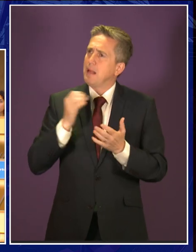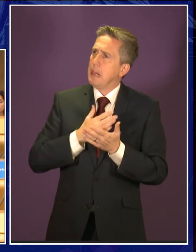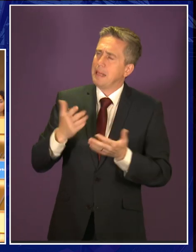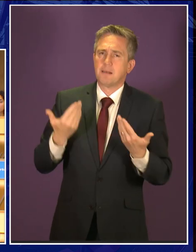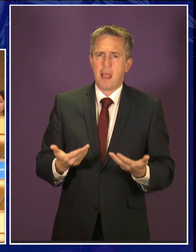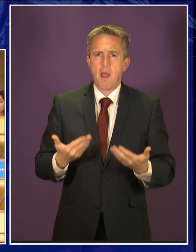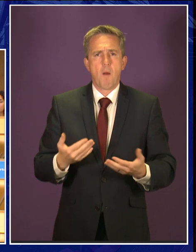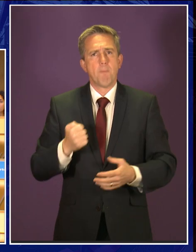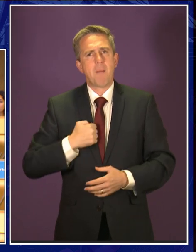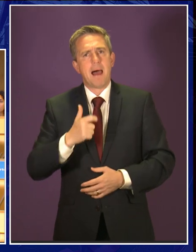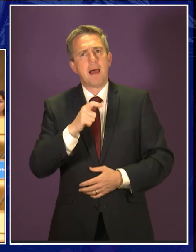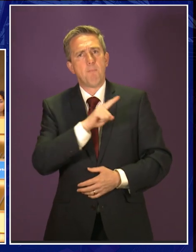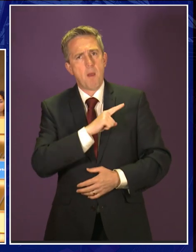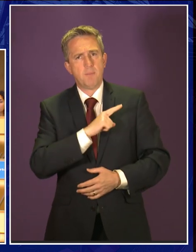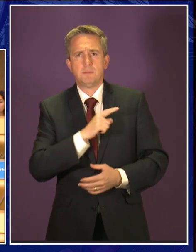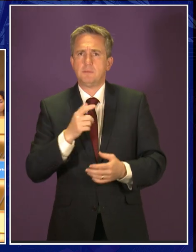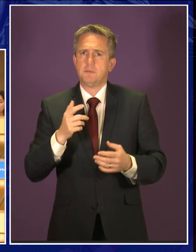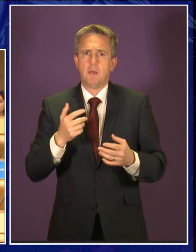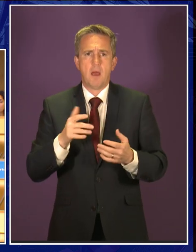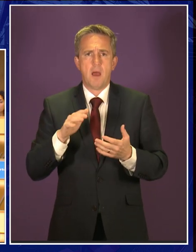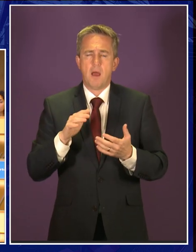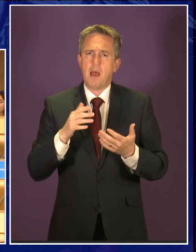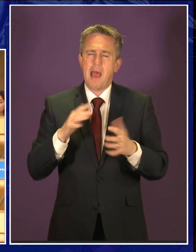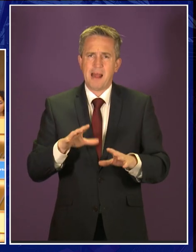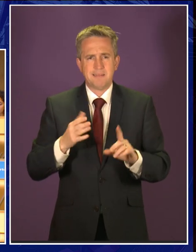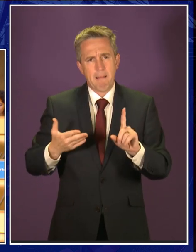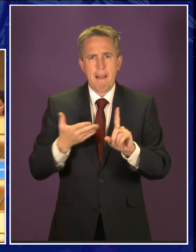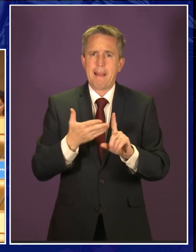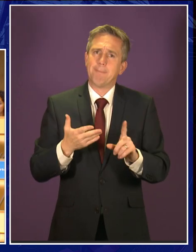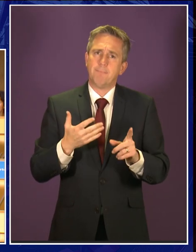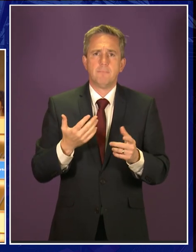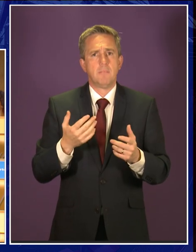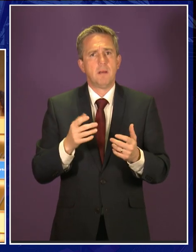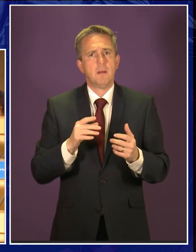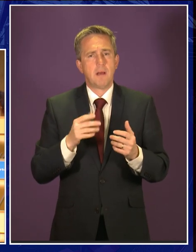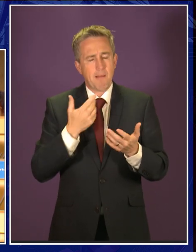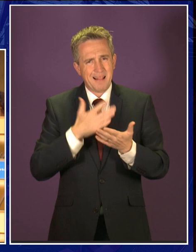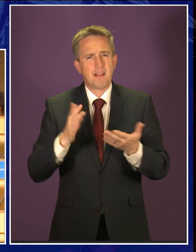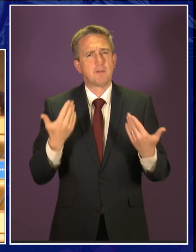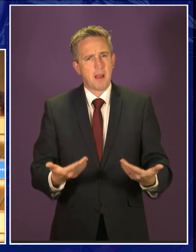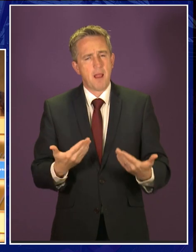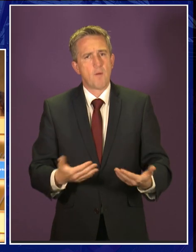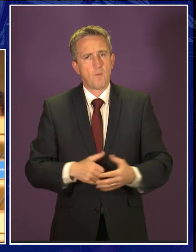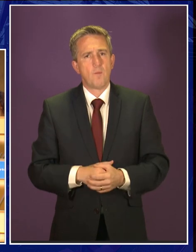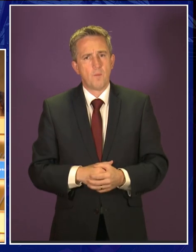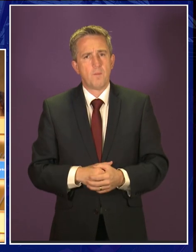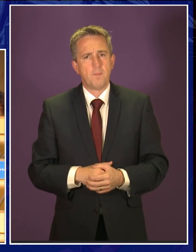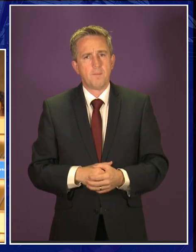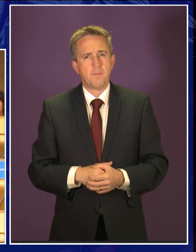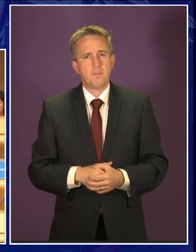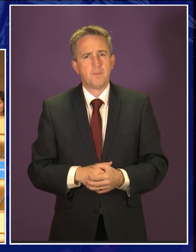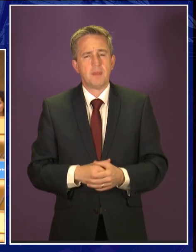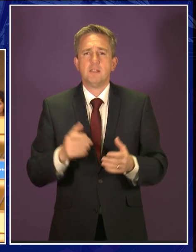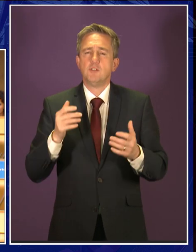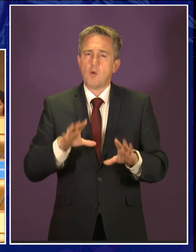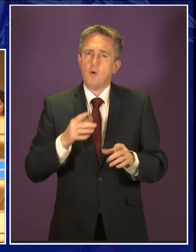meaning in life as a musician. And I think that this in itself is a statement of the